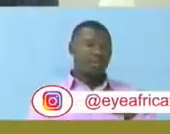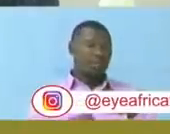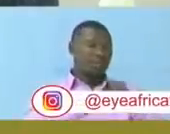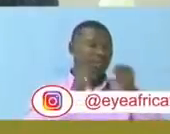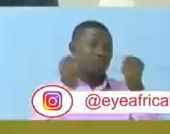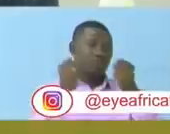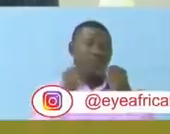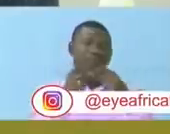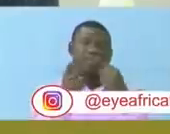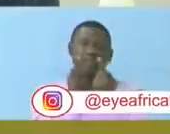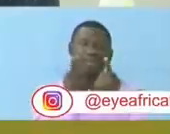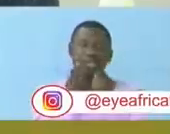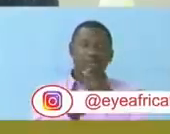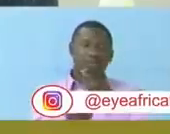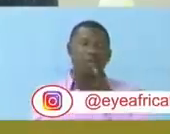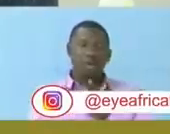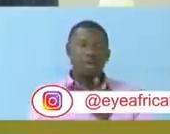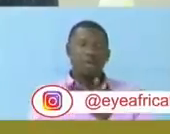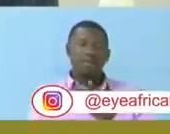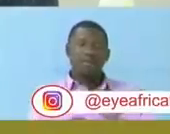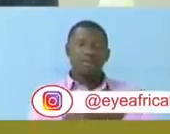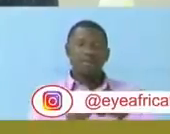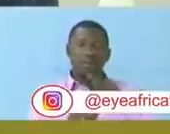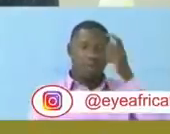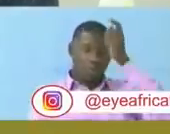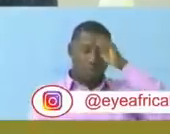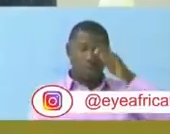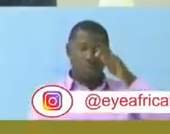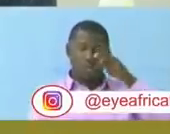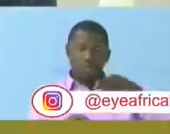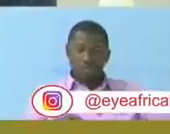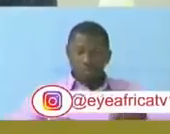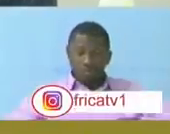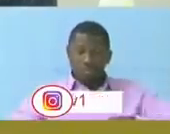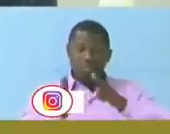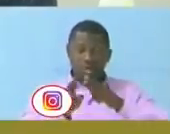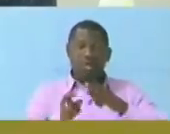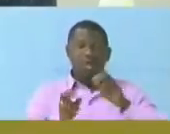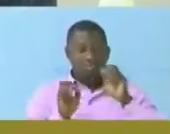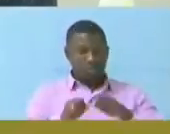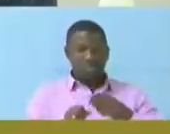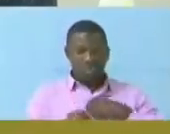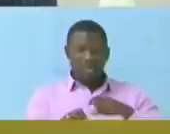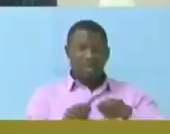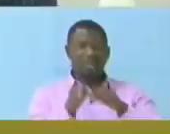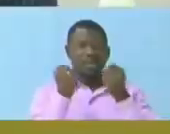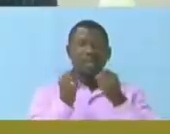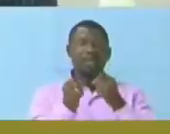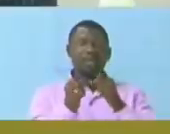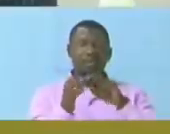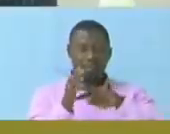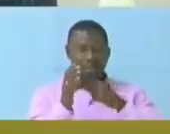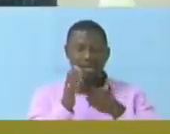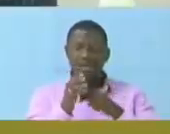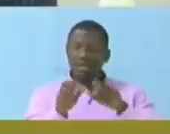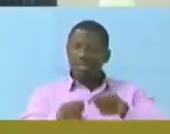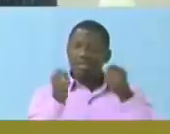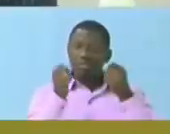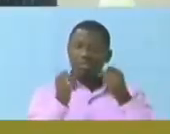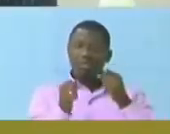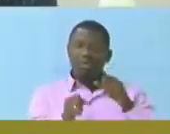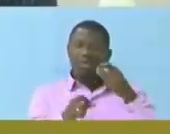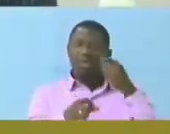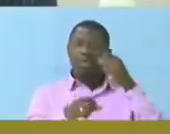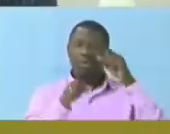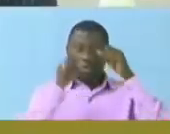the equipment you have on your checkpoints they would have destroyed government property ne yin lan ko police ko bagasul men